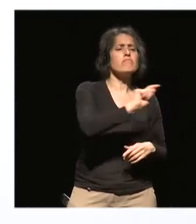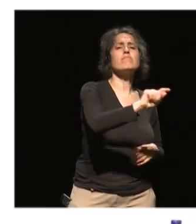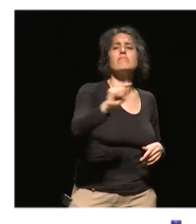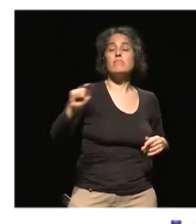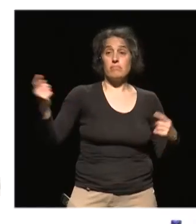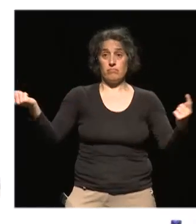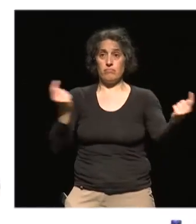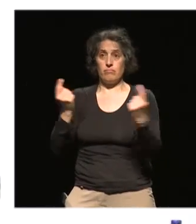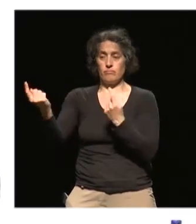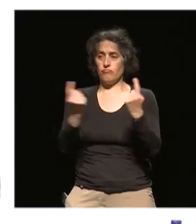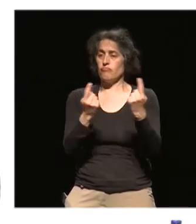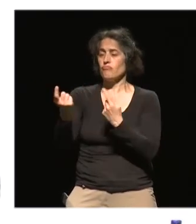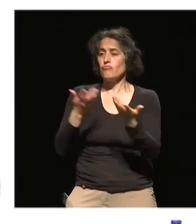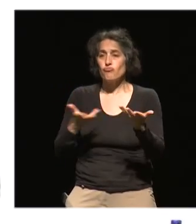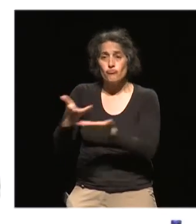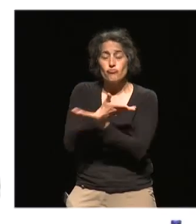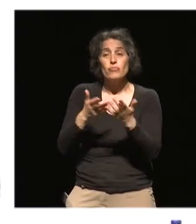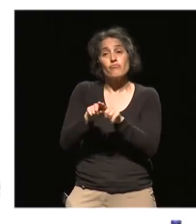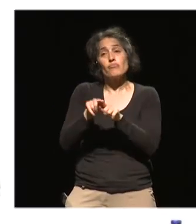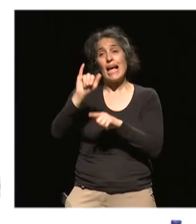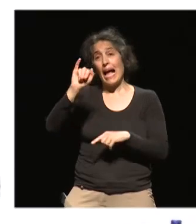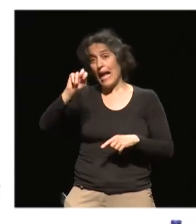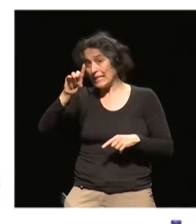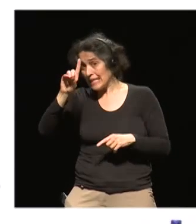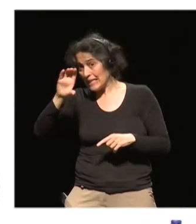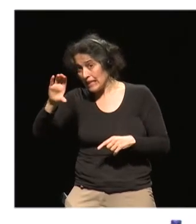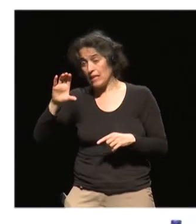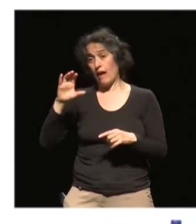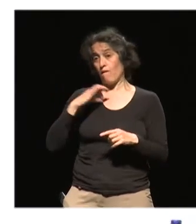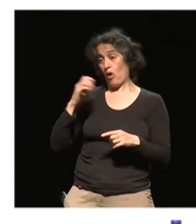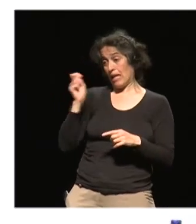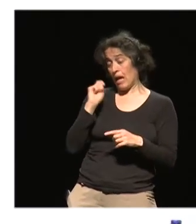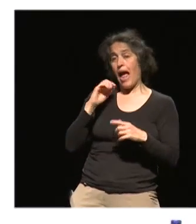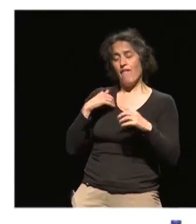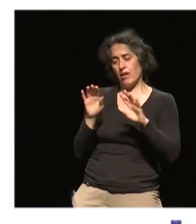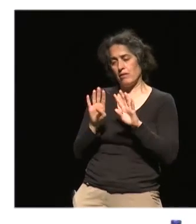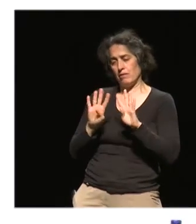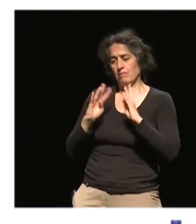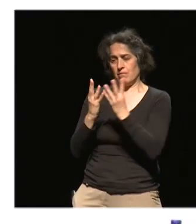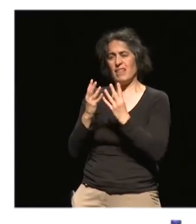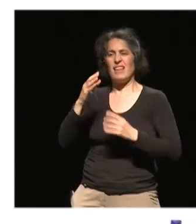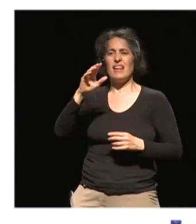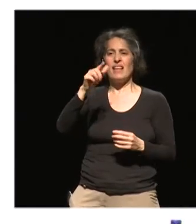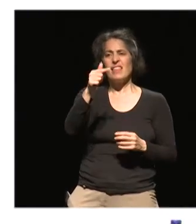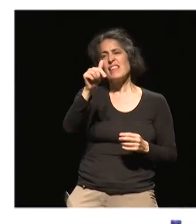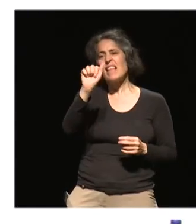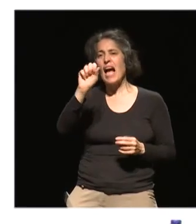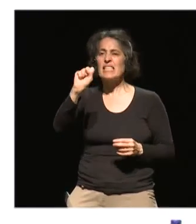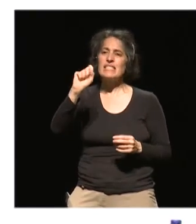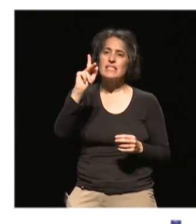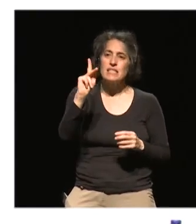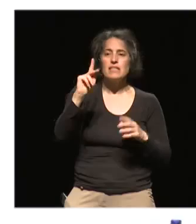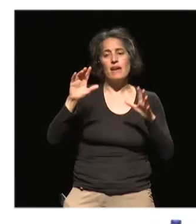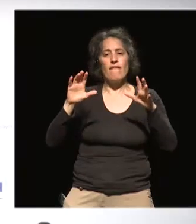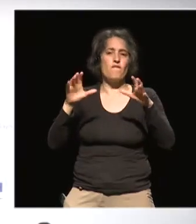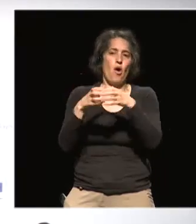Both, like for the IND, INDC process, we have a national task force which is gazetted by our minister